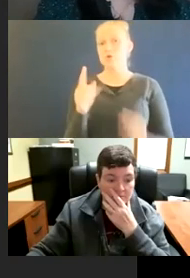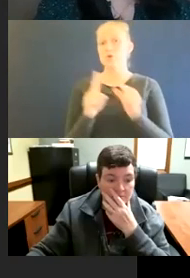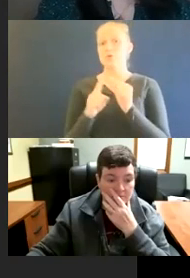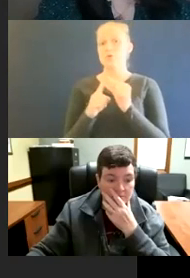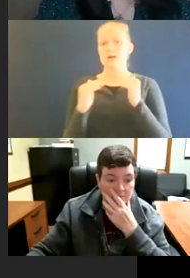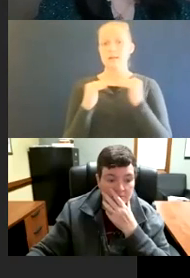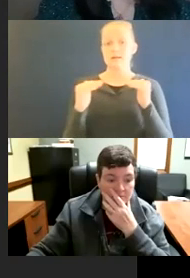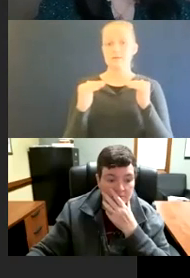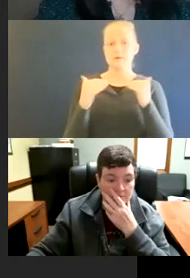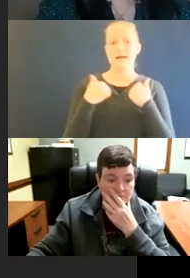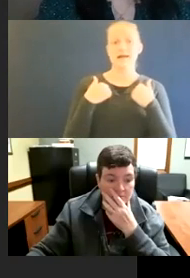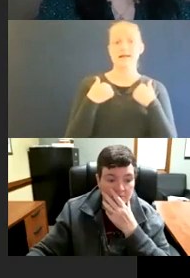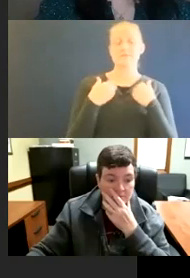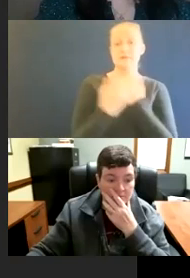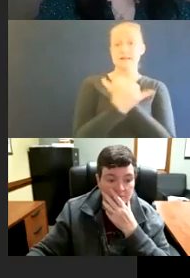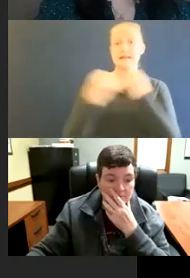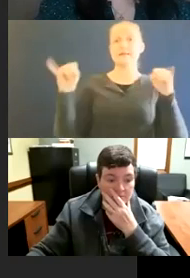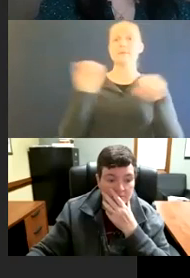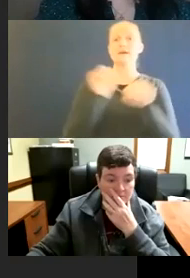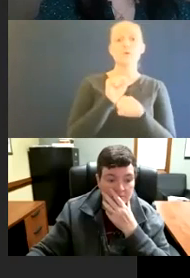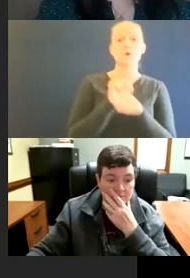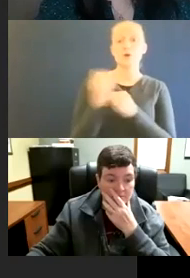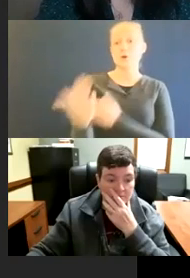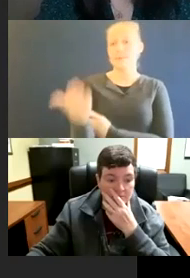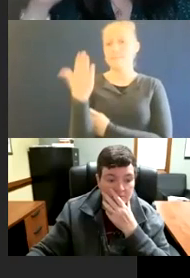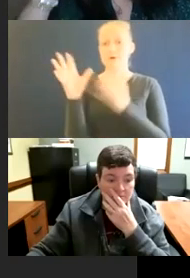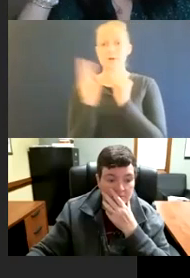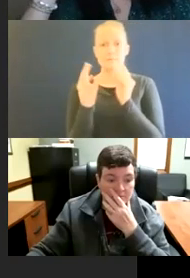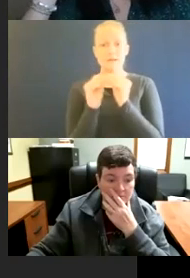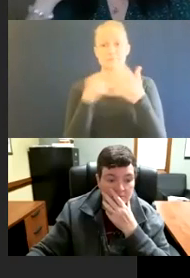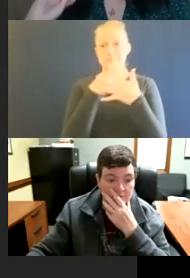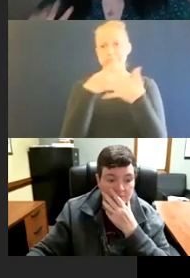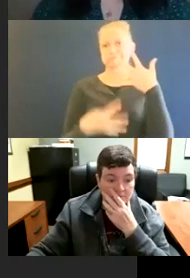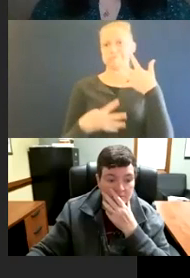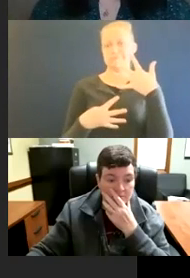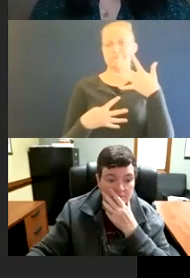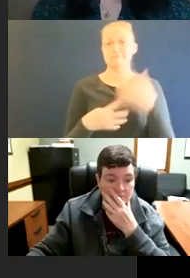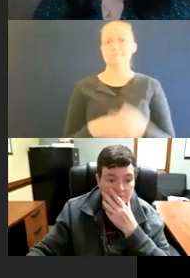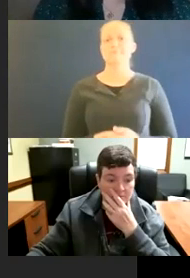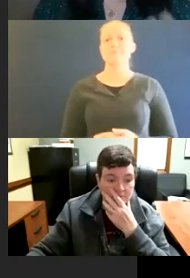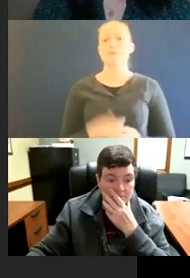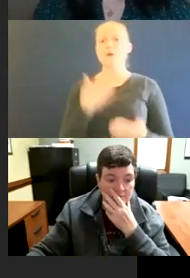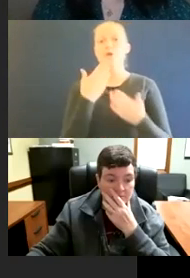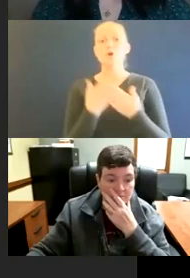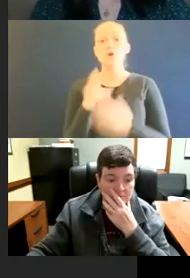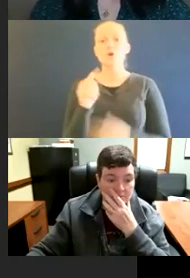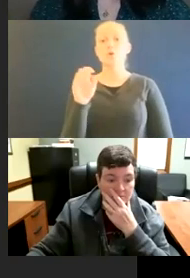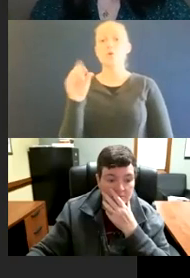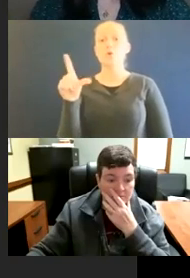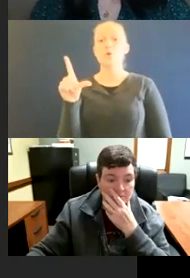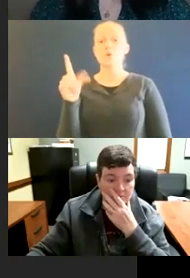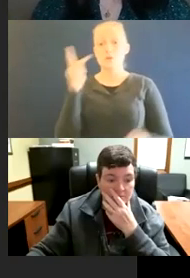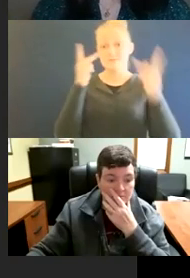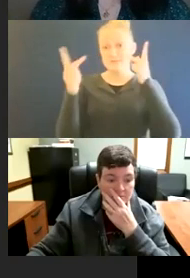for independent work and morning meeting, etc. So these are really great kind of a visual support for you